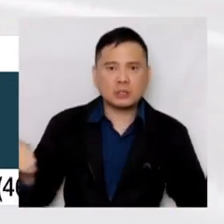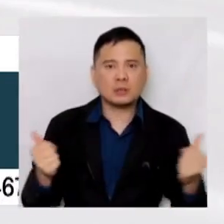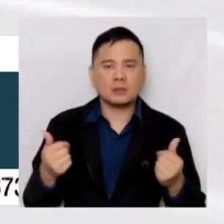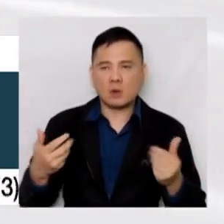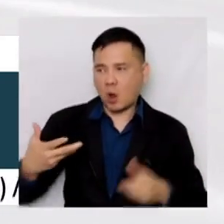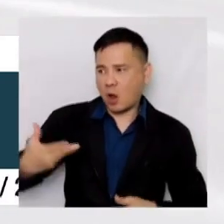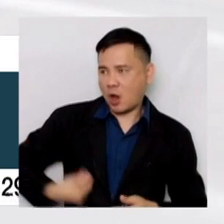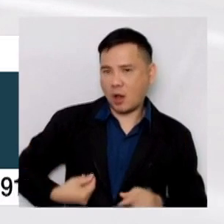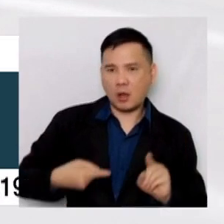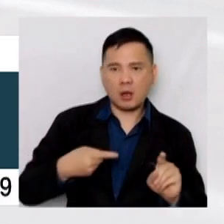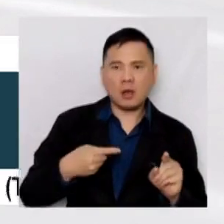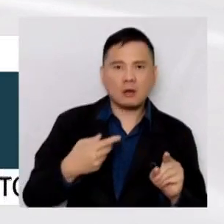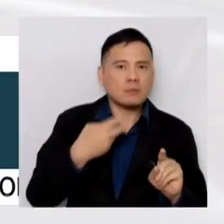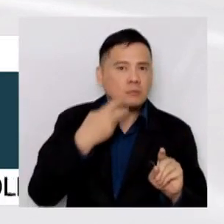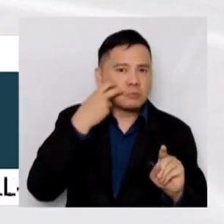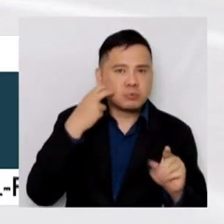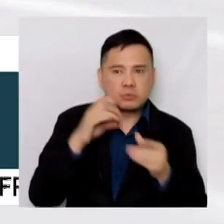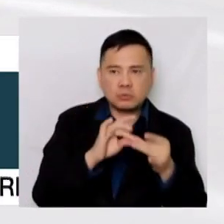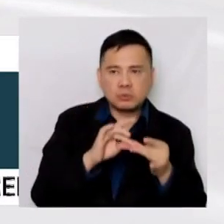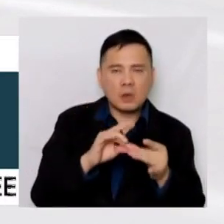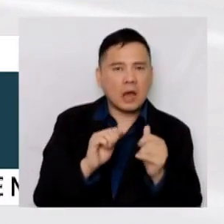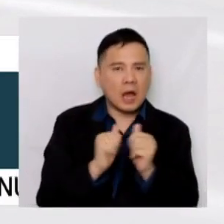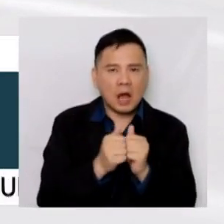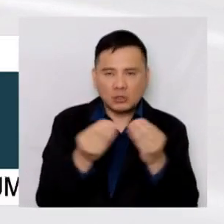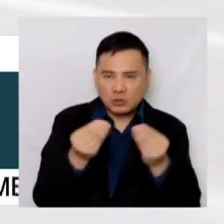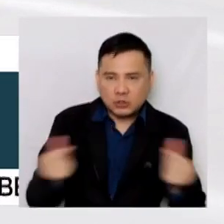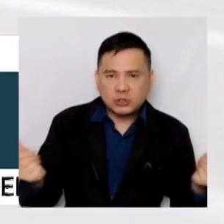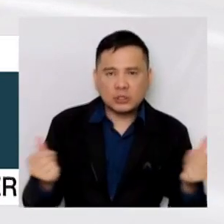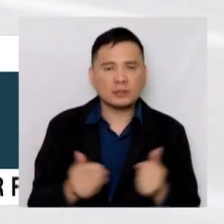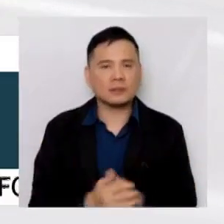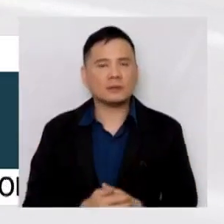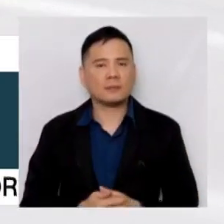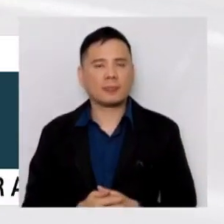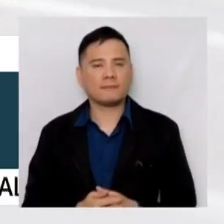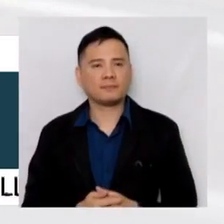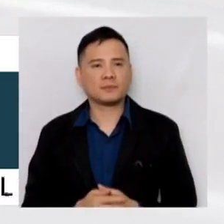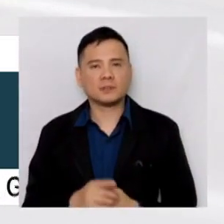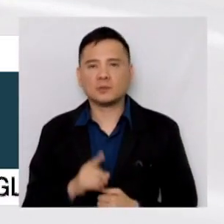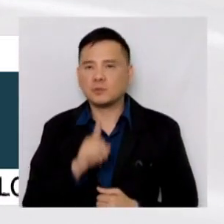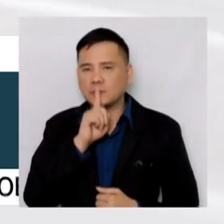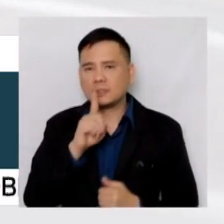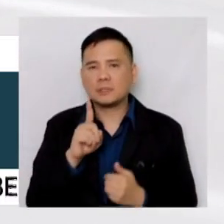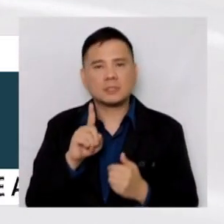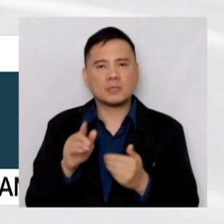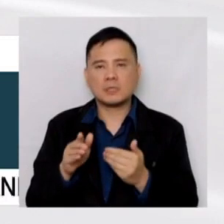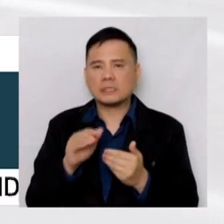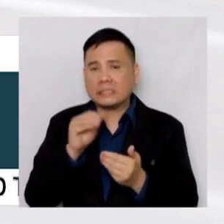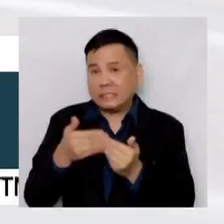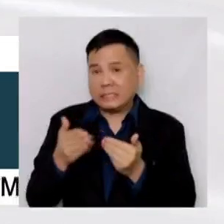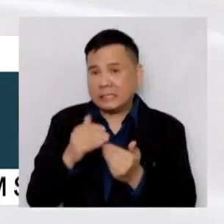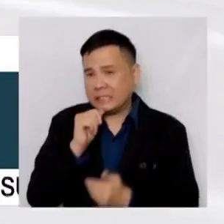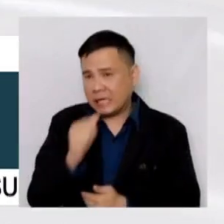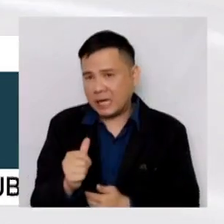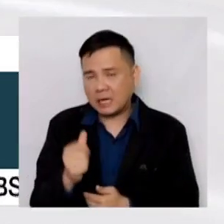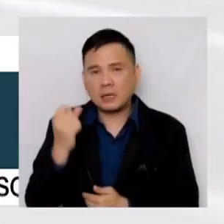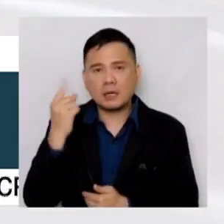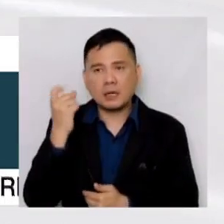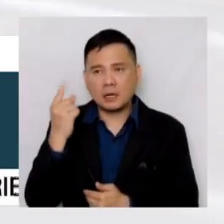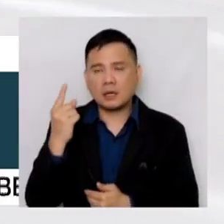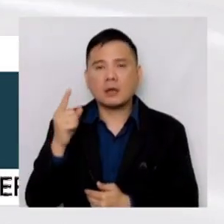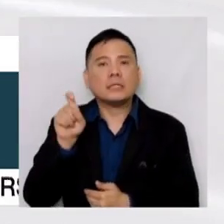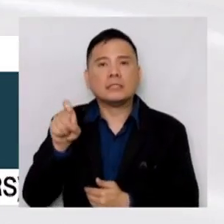It's not going to be easy, but I believe the social pressure that civil society can bring is going to be